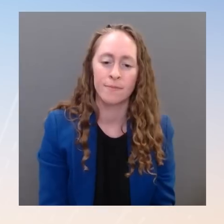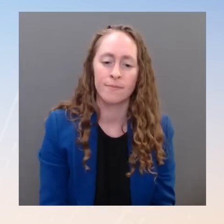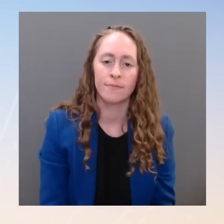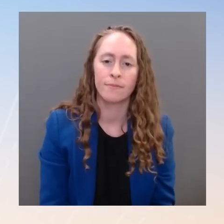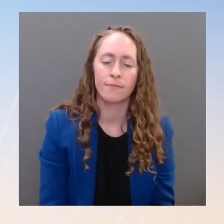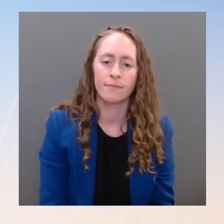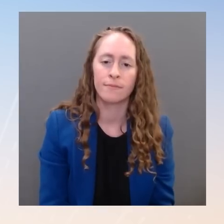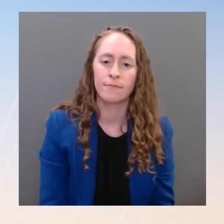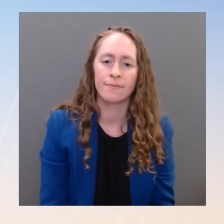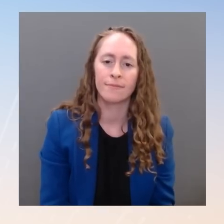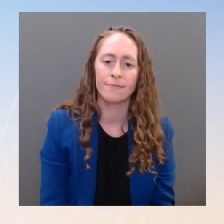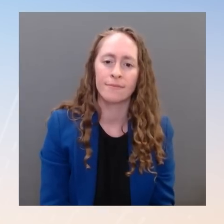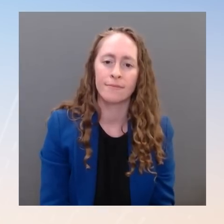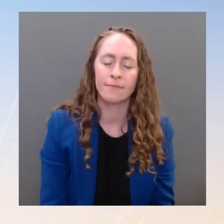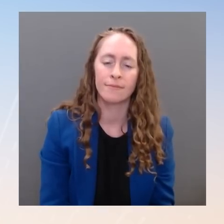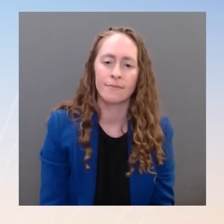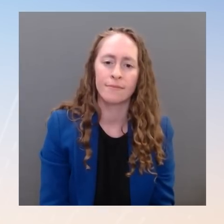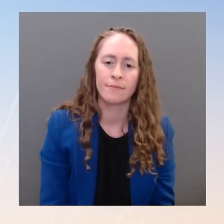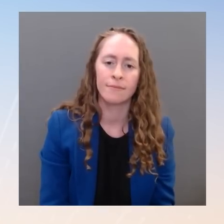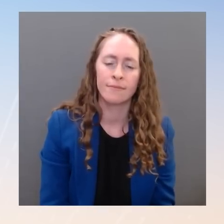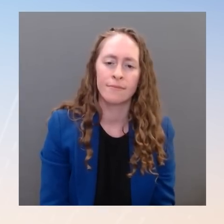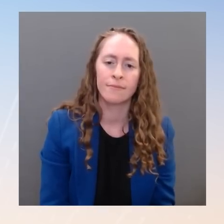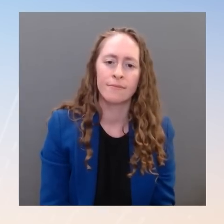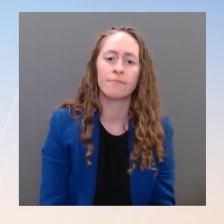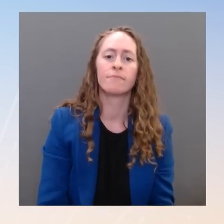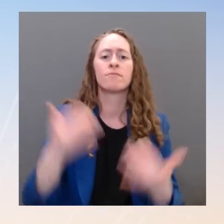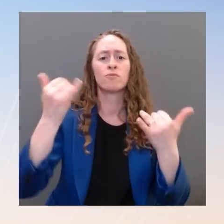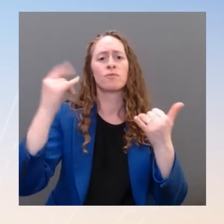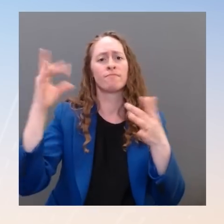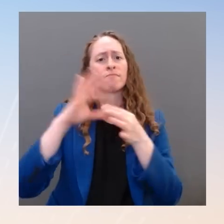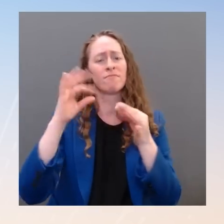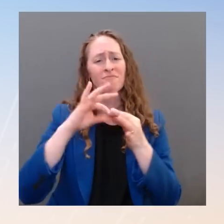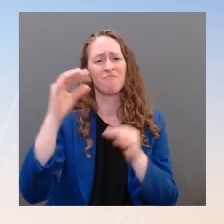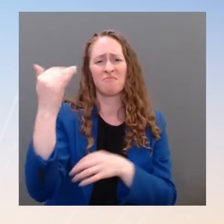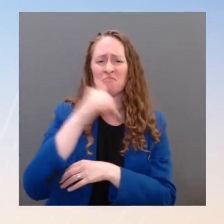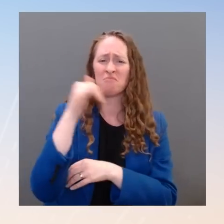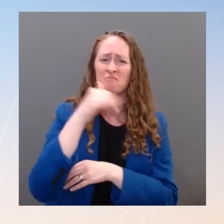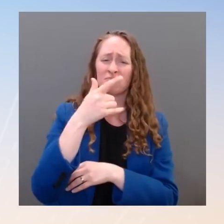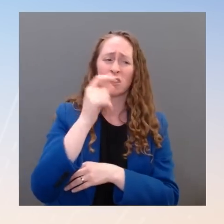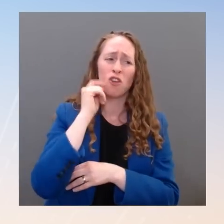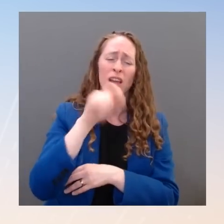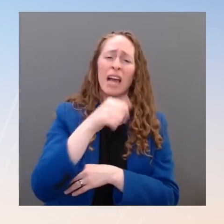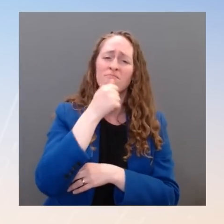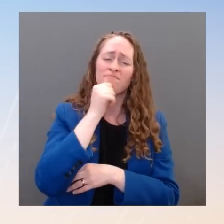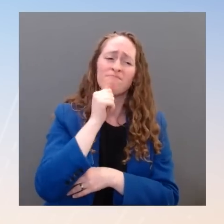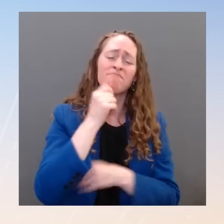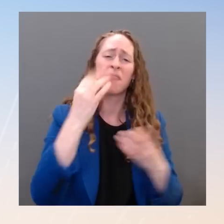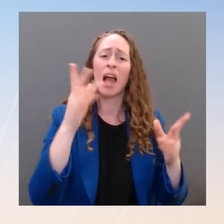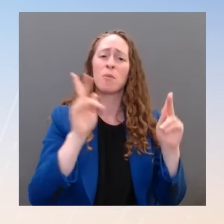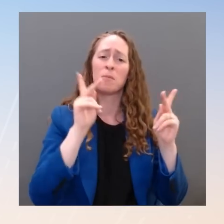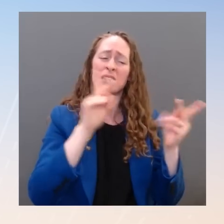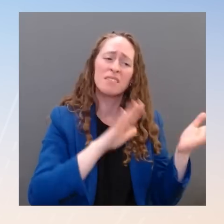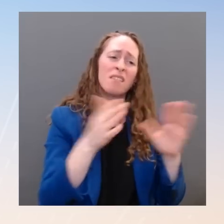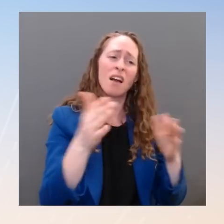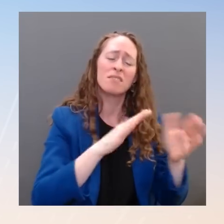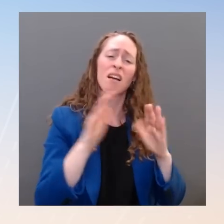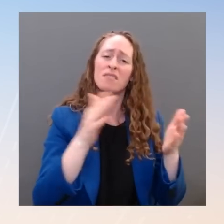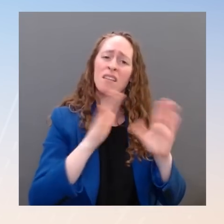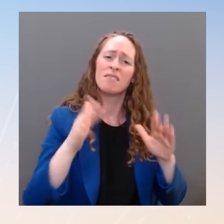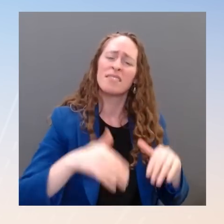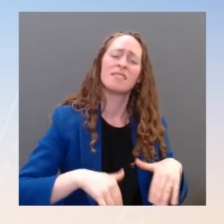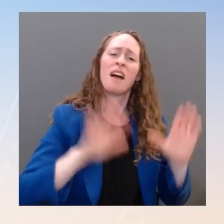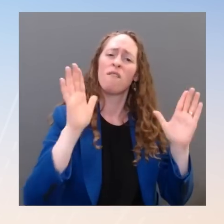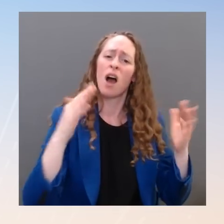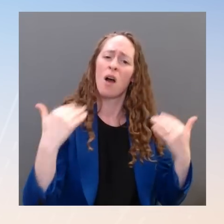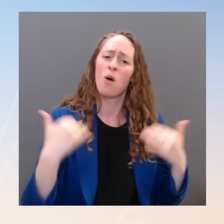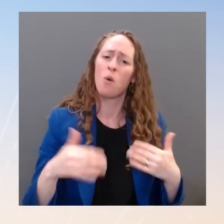money. Yeah, I guess, is there anything that the White House is doing to address the concern from some Americans that this is an awful lot of money going